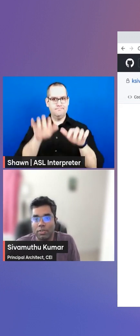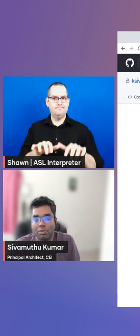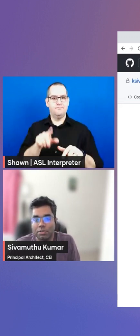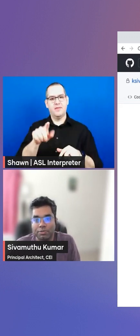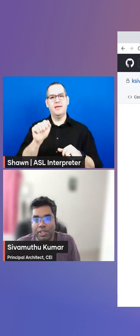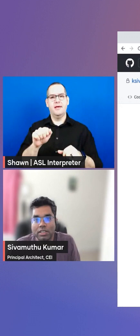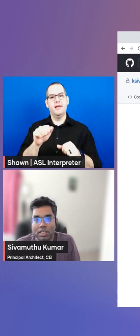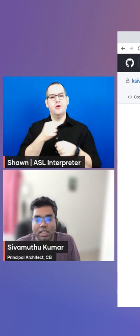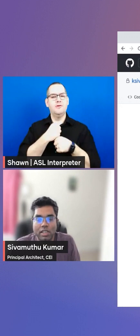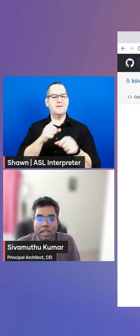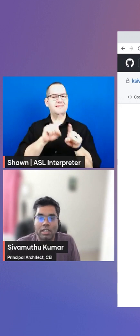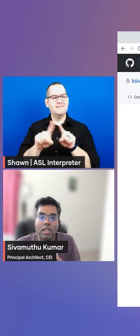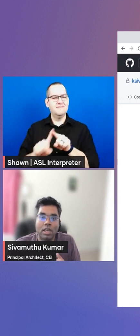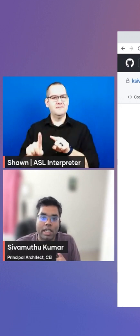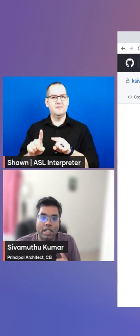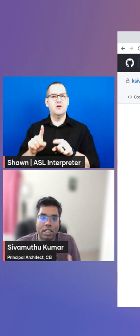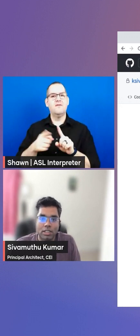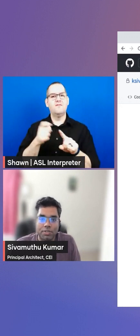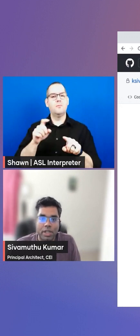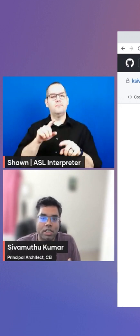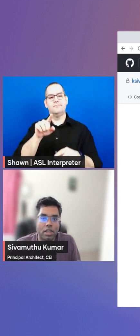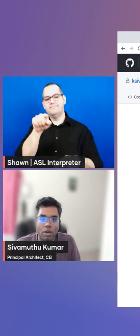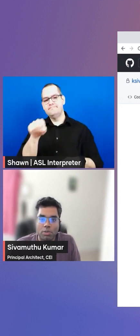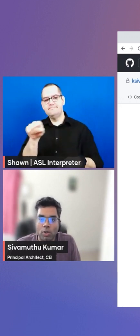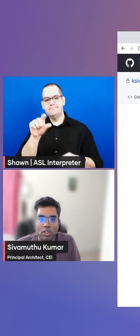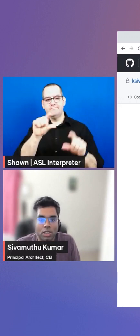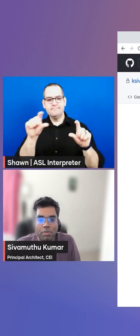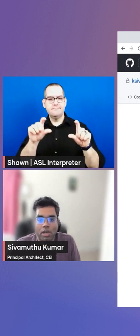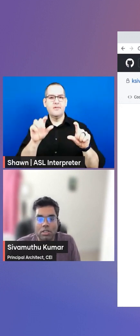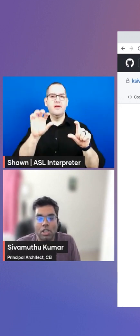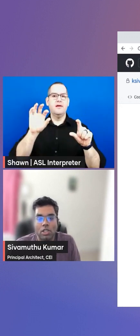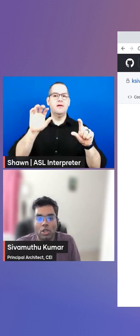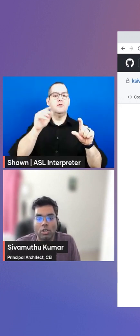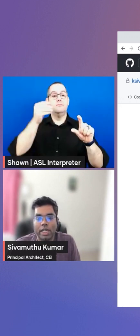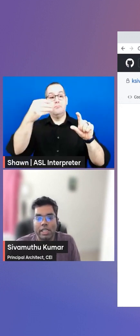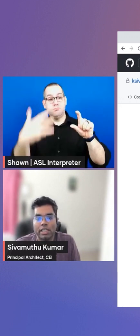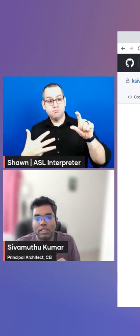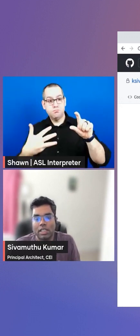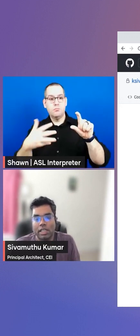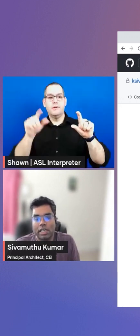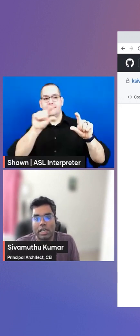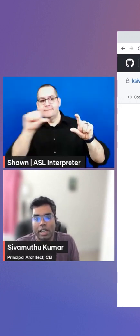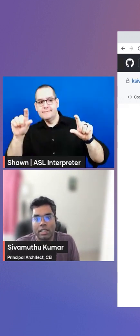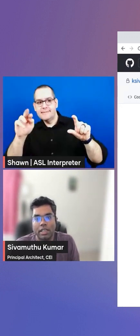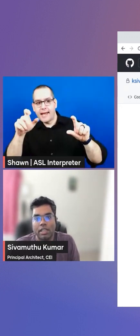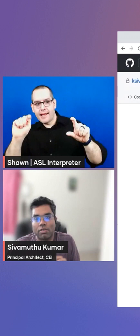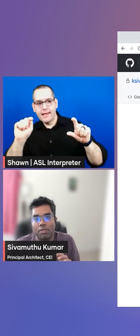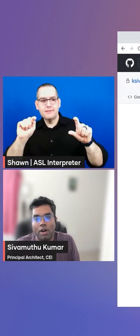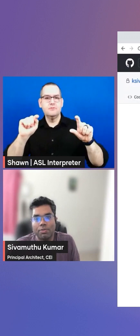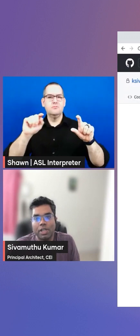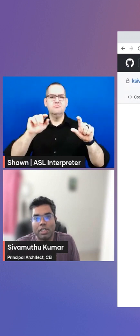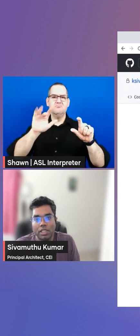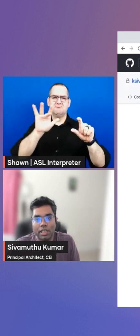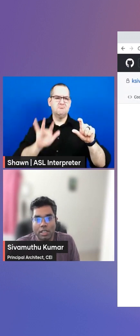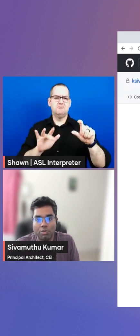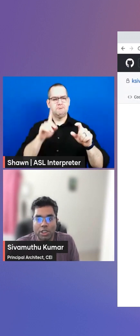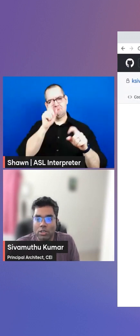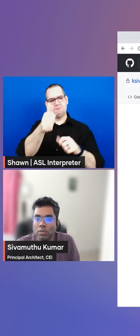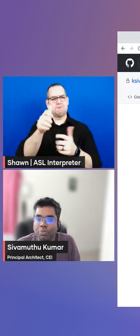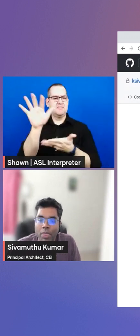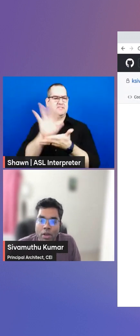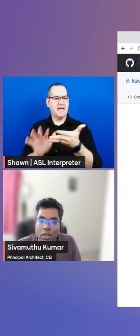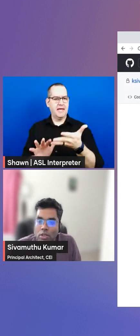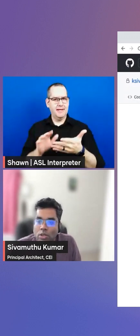form fields there, right? Like a text field, drop down, checkbox. So you can like design an entire form field in the